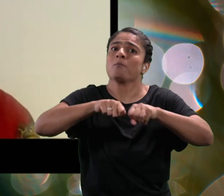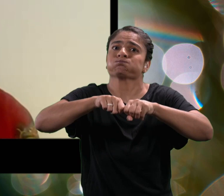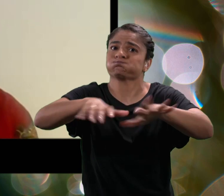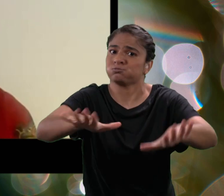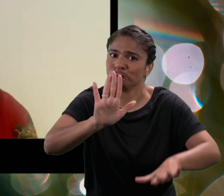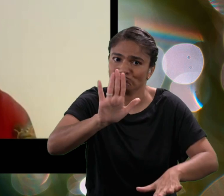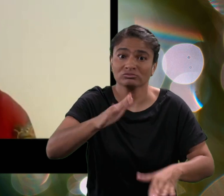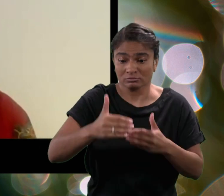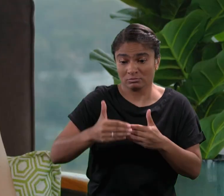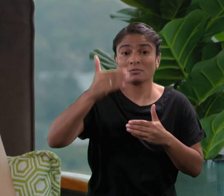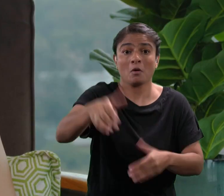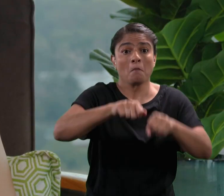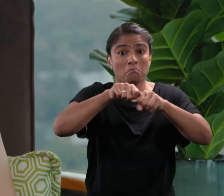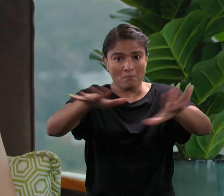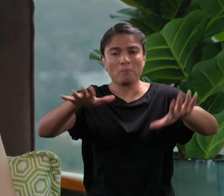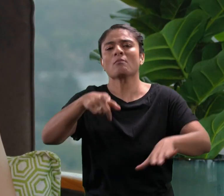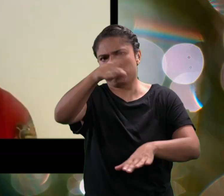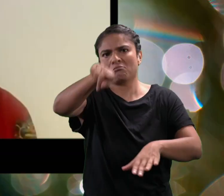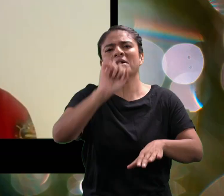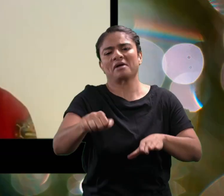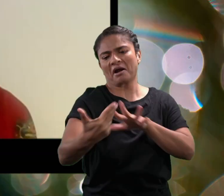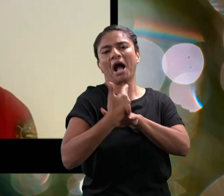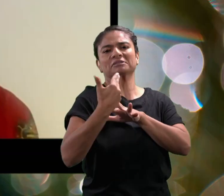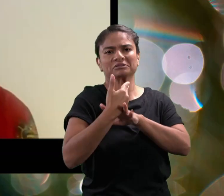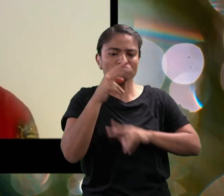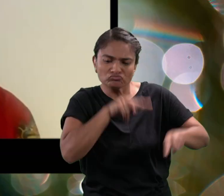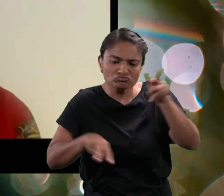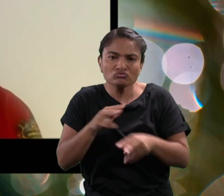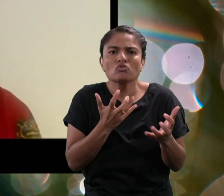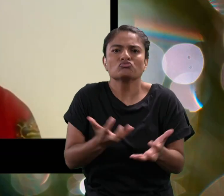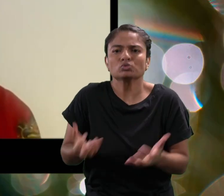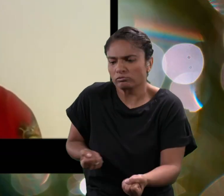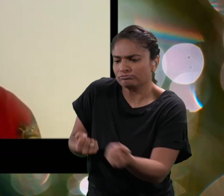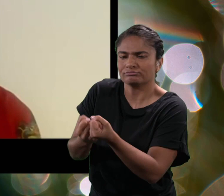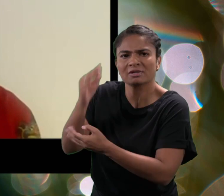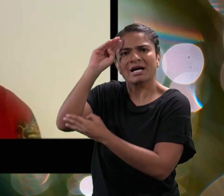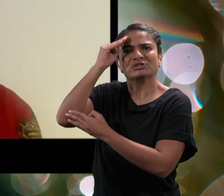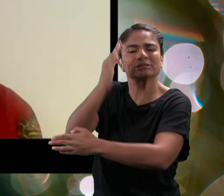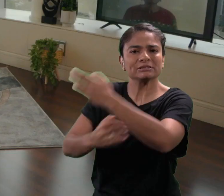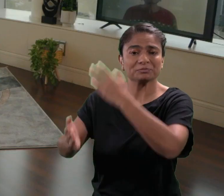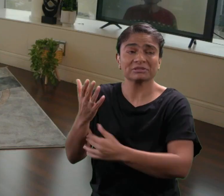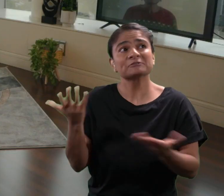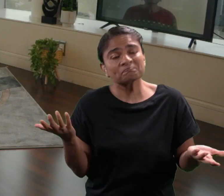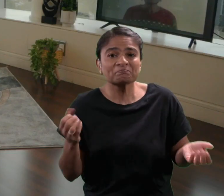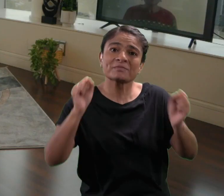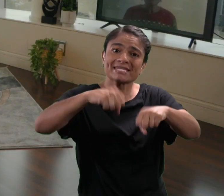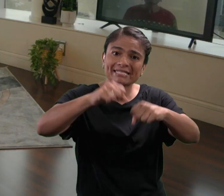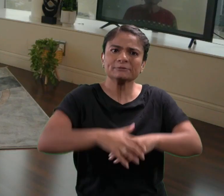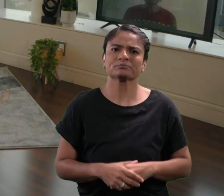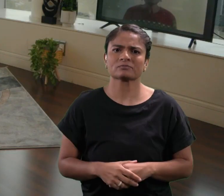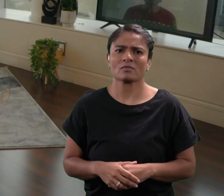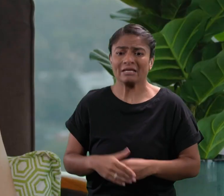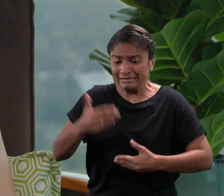have not been launched yet, but once they're out there, they'll be able to access them. So